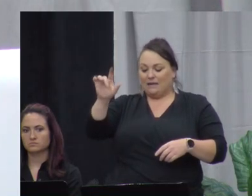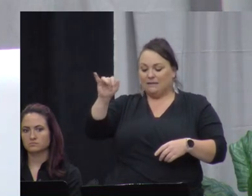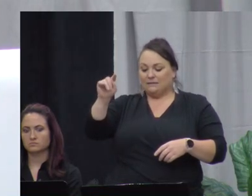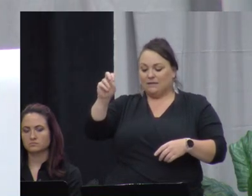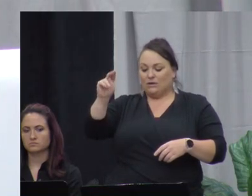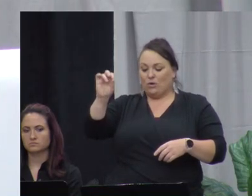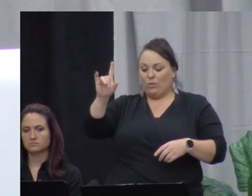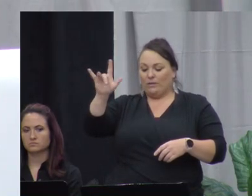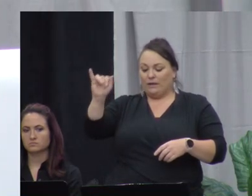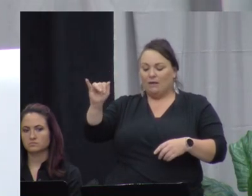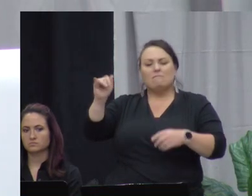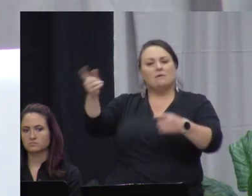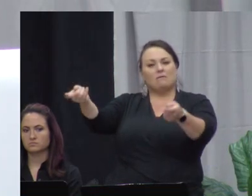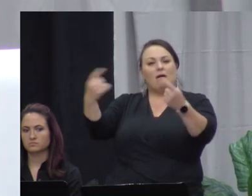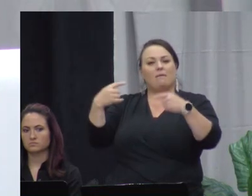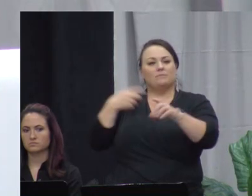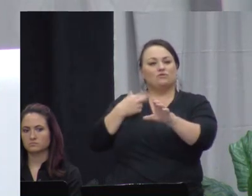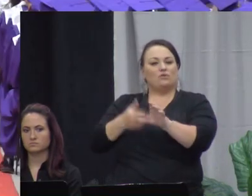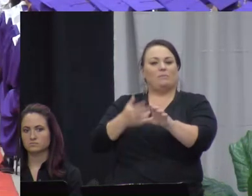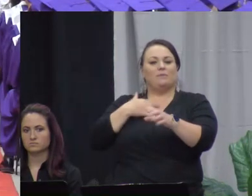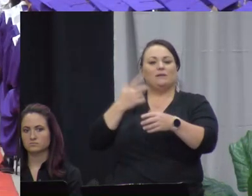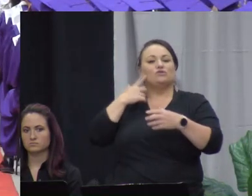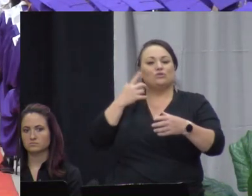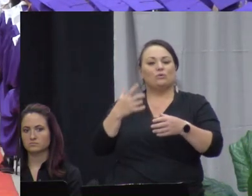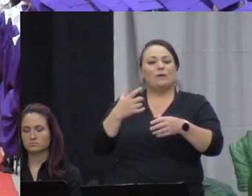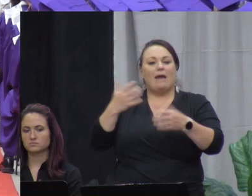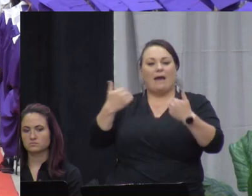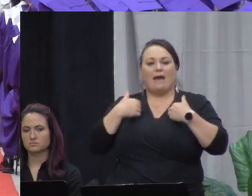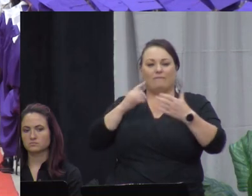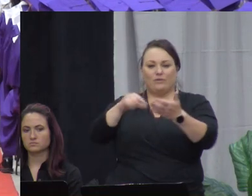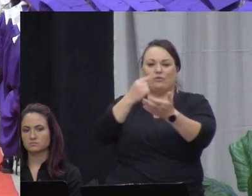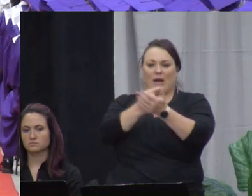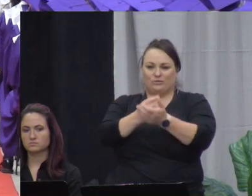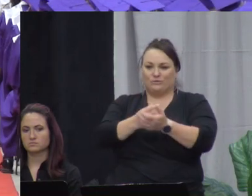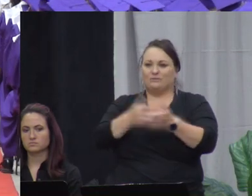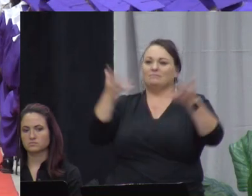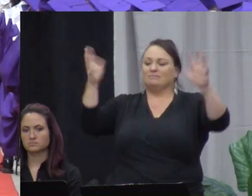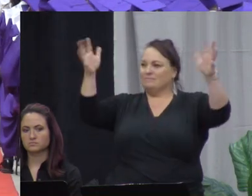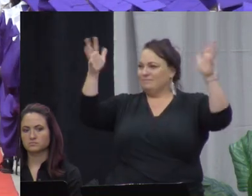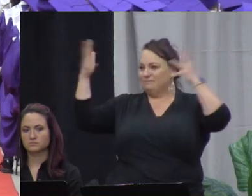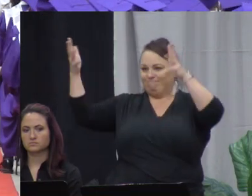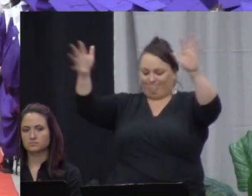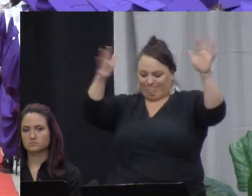graduates of 2023? Let's help me give them a big round of applause.